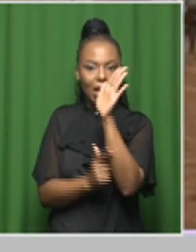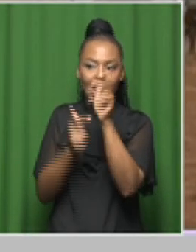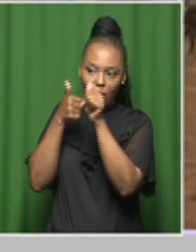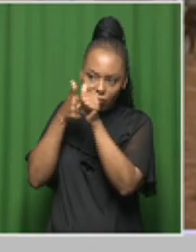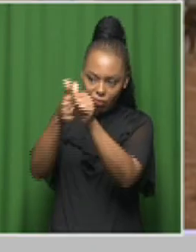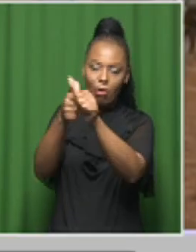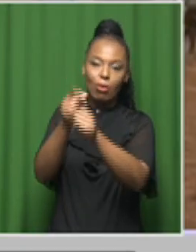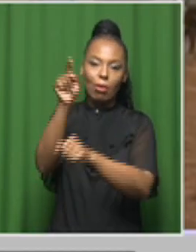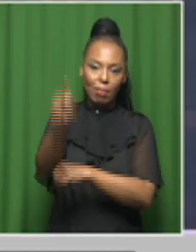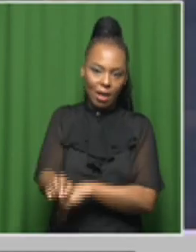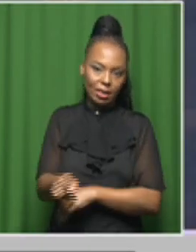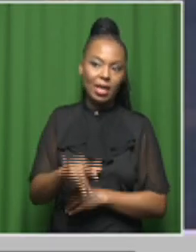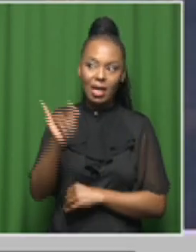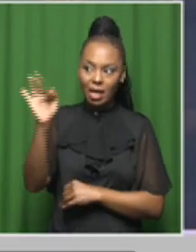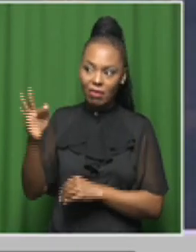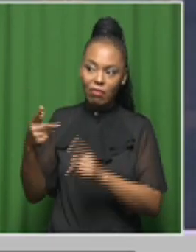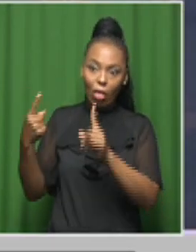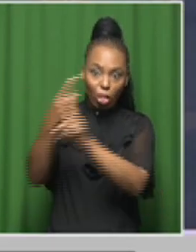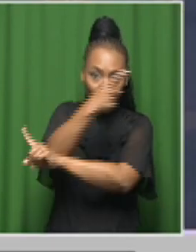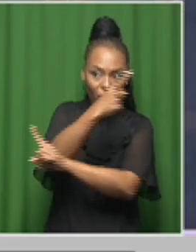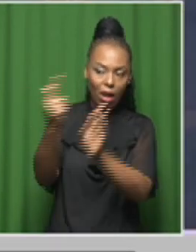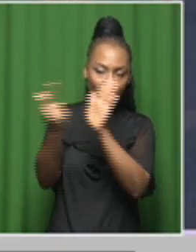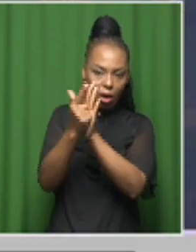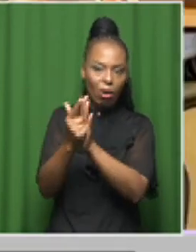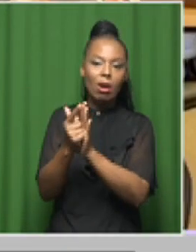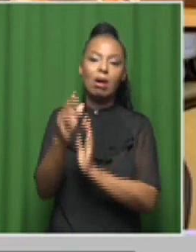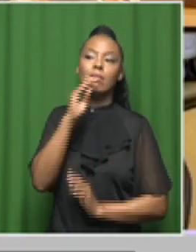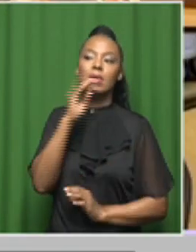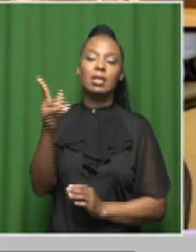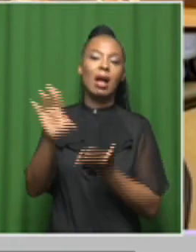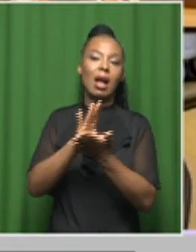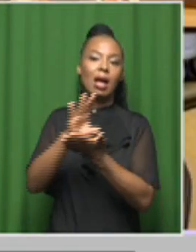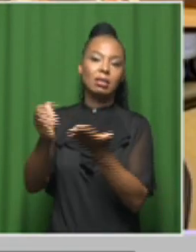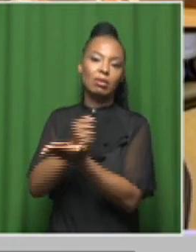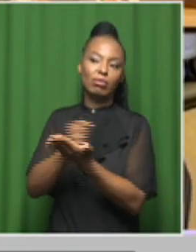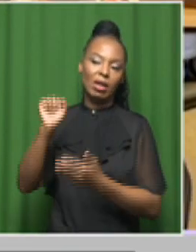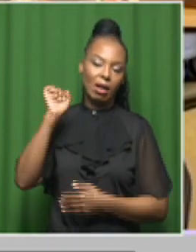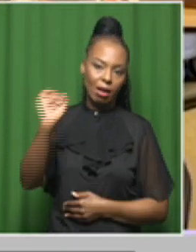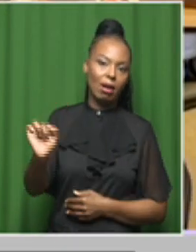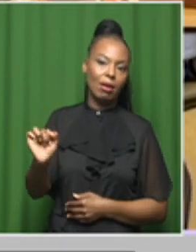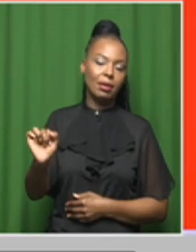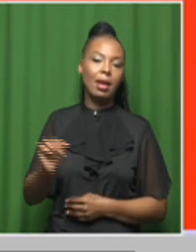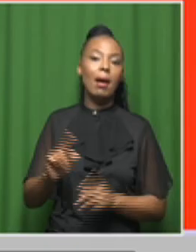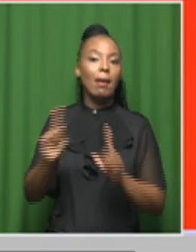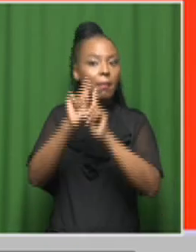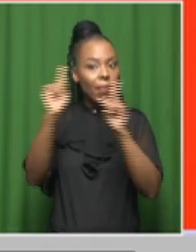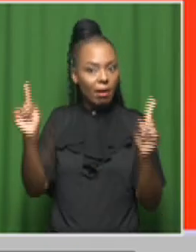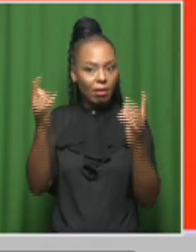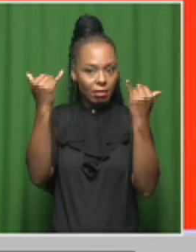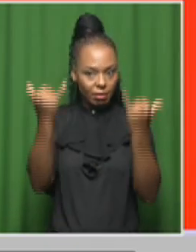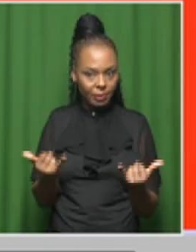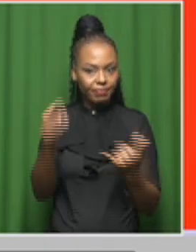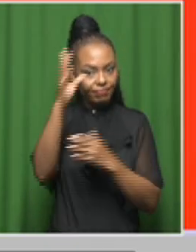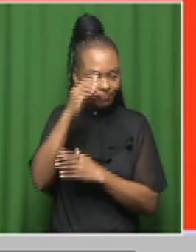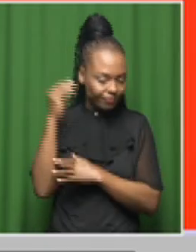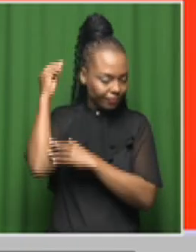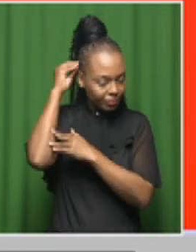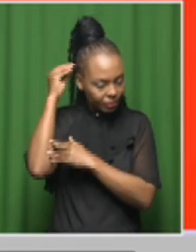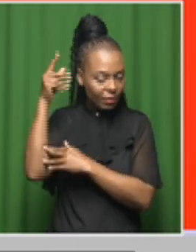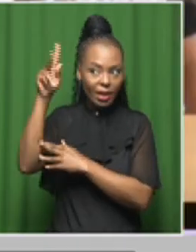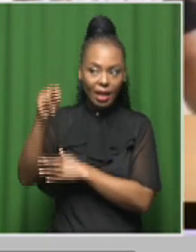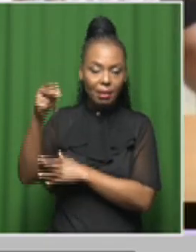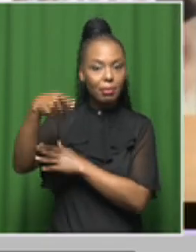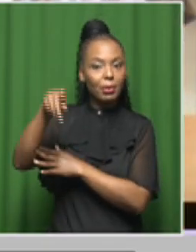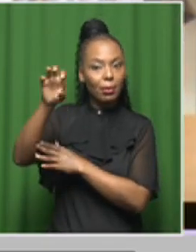comply, we deregister you after following certain processes. However, with the recognition that NPOs are